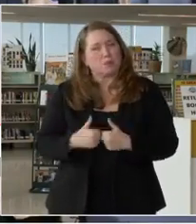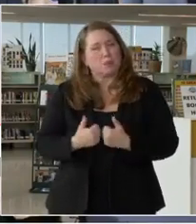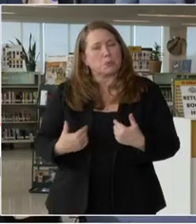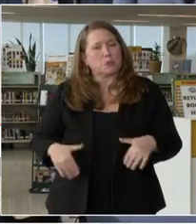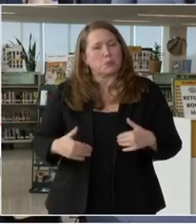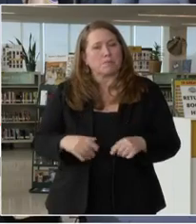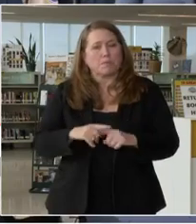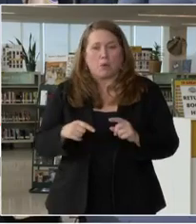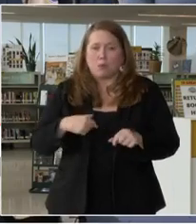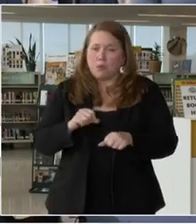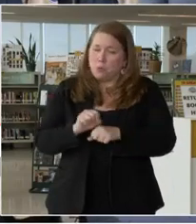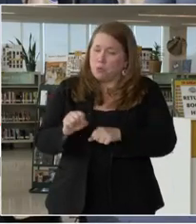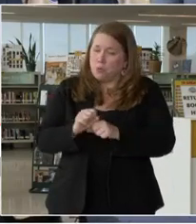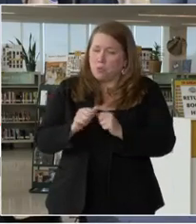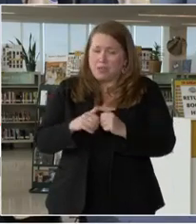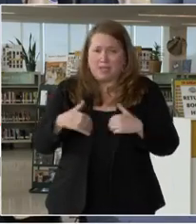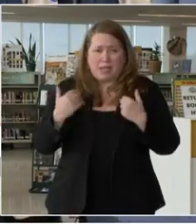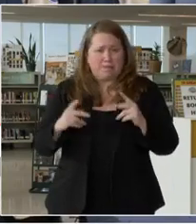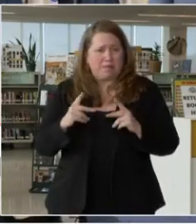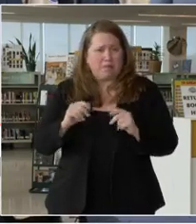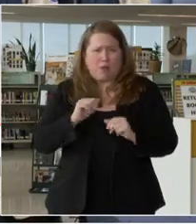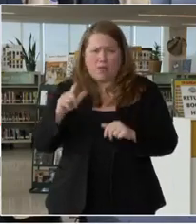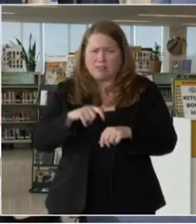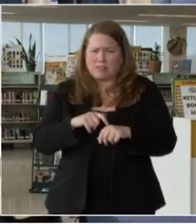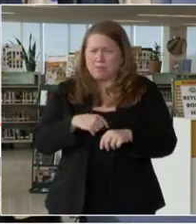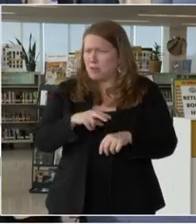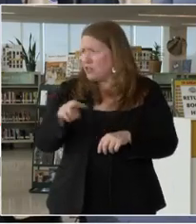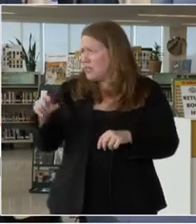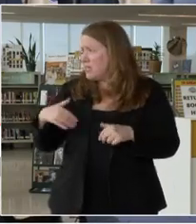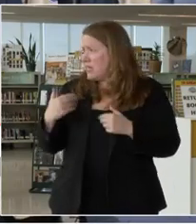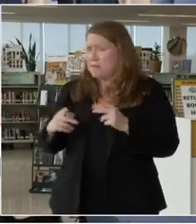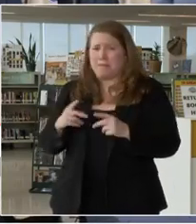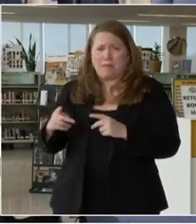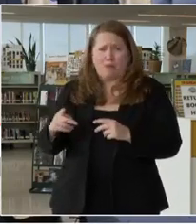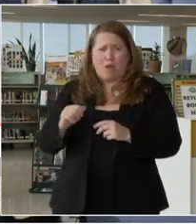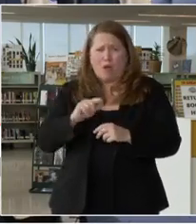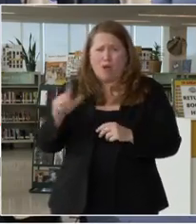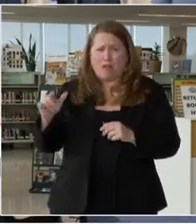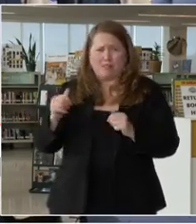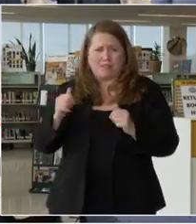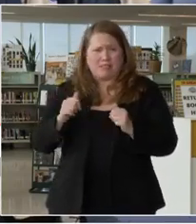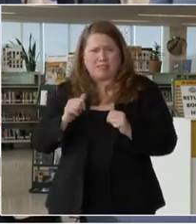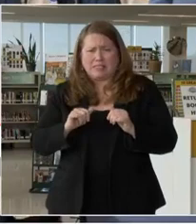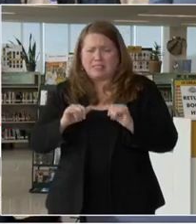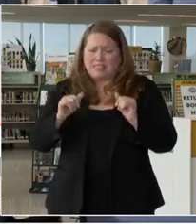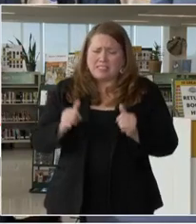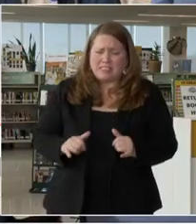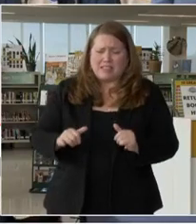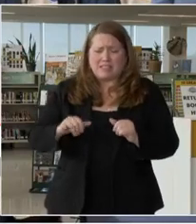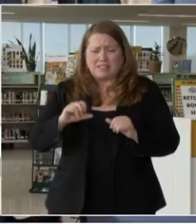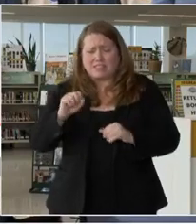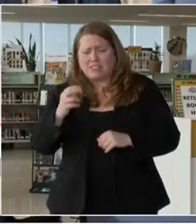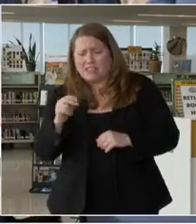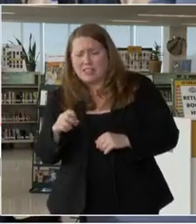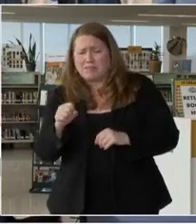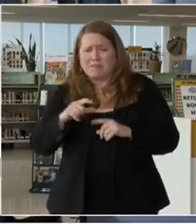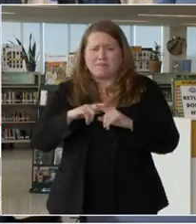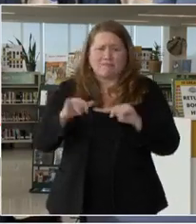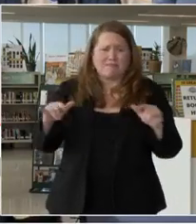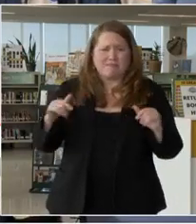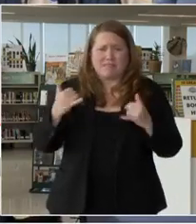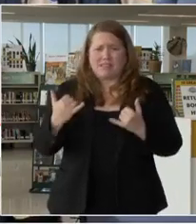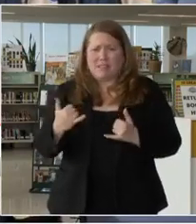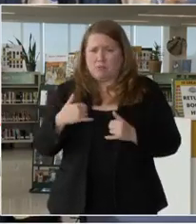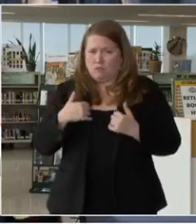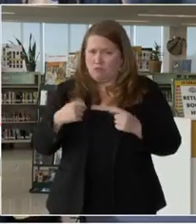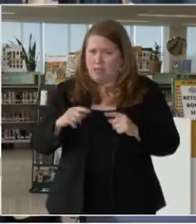we work with young people. You know, we look at all these young people. We got them in all shapes and sizes, tall. You know, some of them out just a little bit. We try to get them here. I've tried